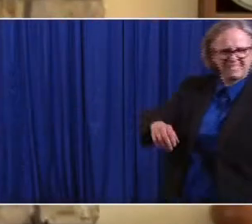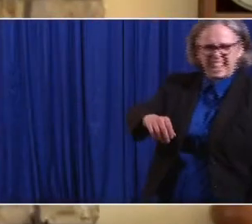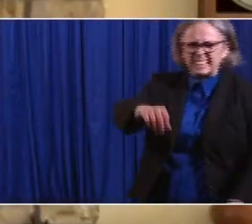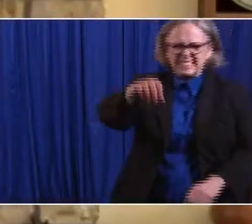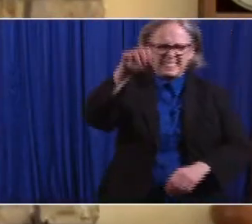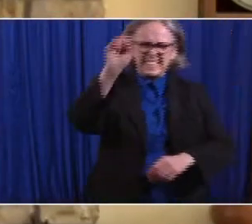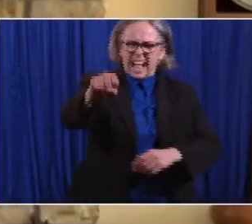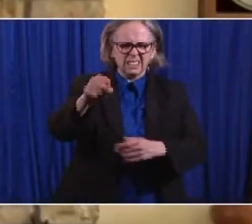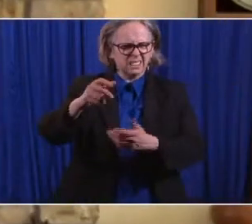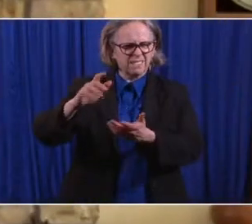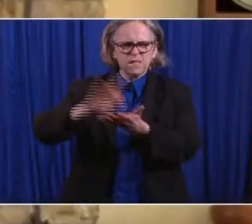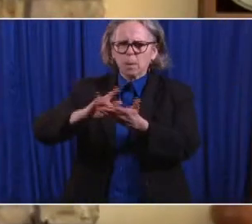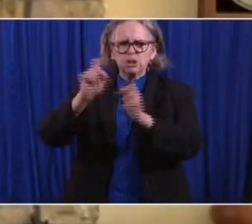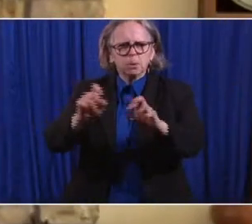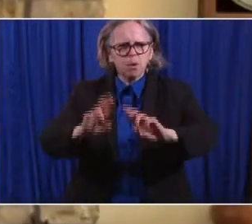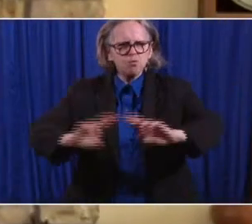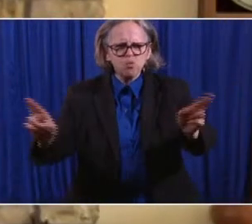part of the